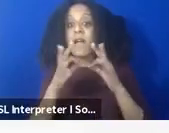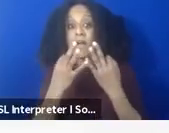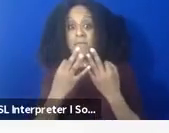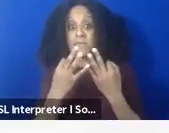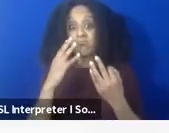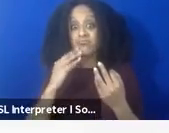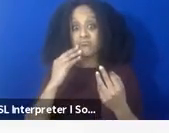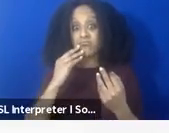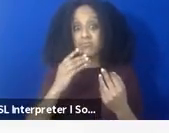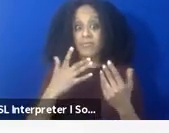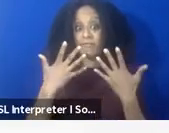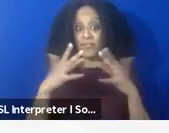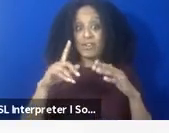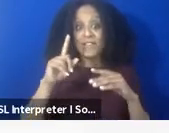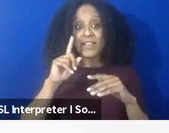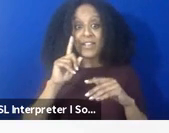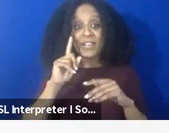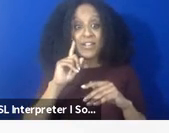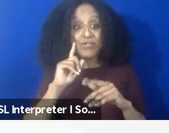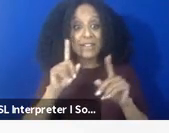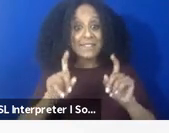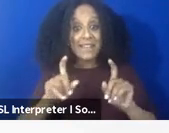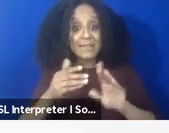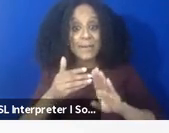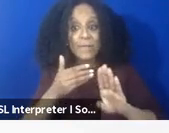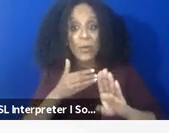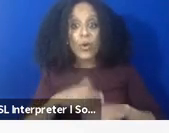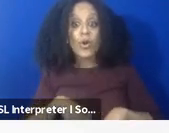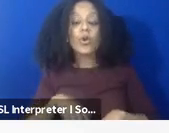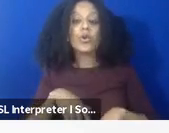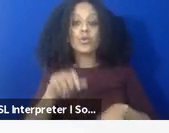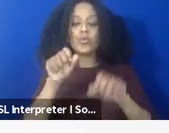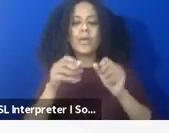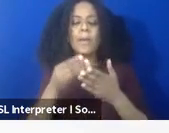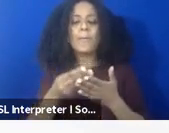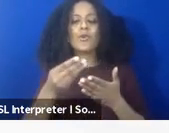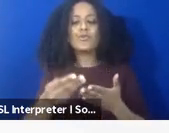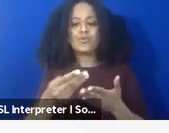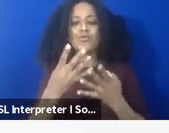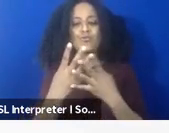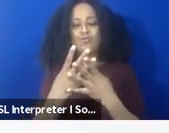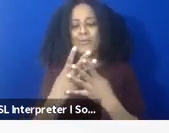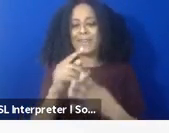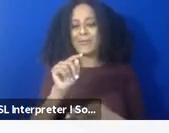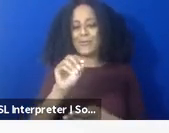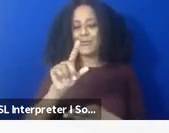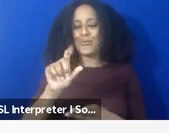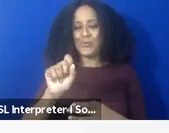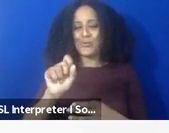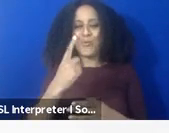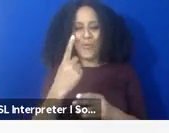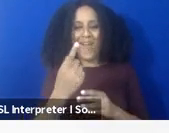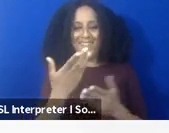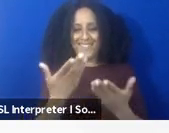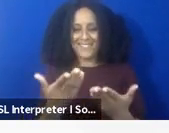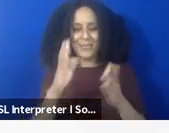tested before? Beyond asking questions, you can actually purchase little screening tools. An example is here where